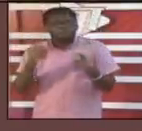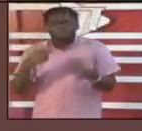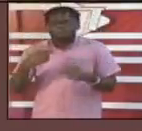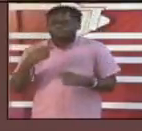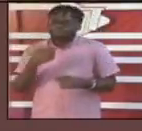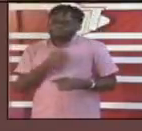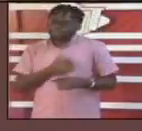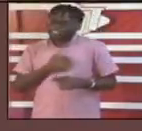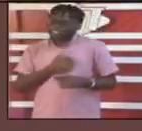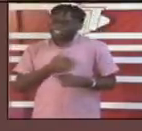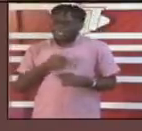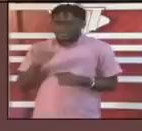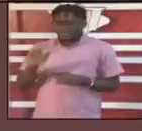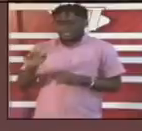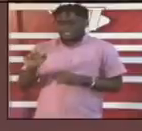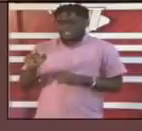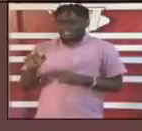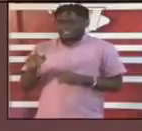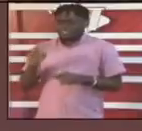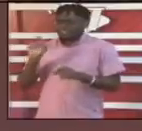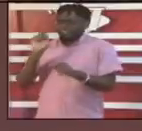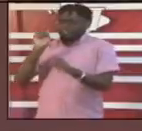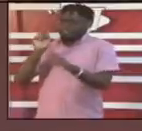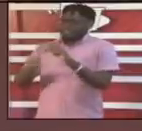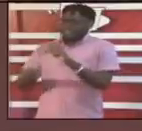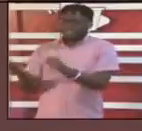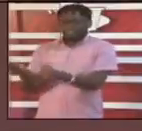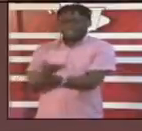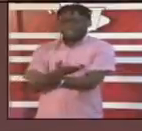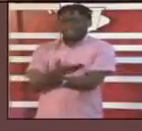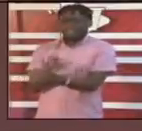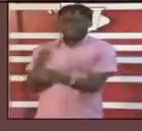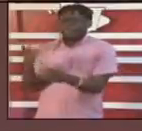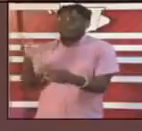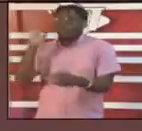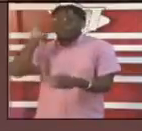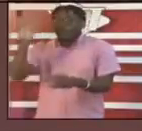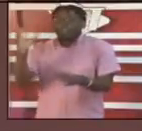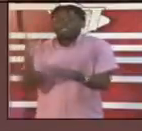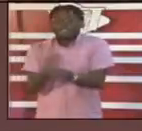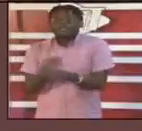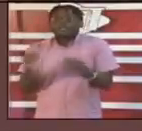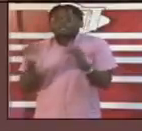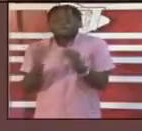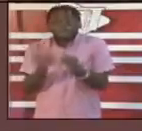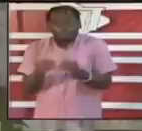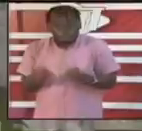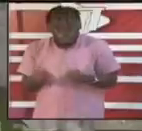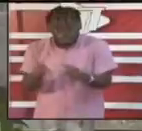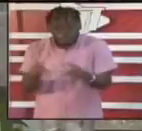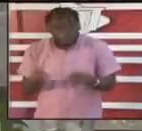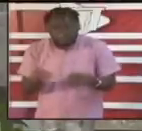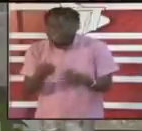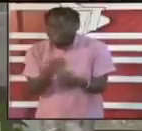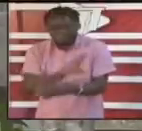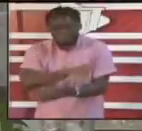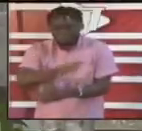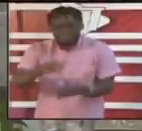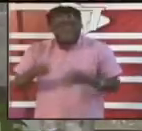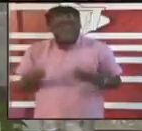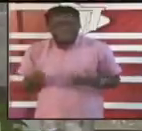open. I thank you for the opportunity, and I now hand you back over to Minister Cox. Thank you very